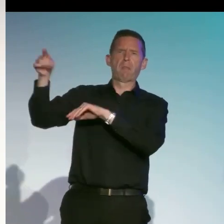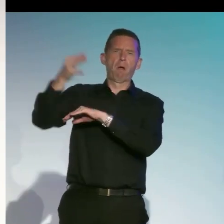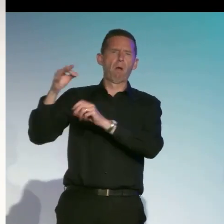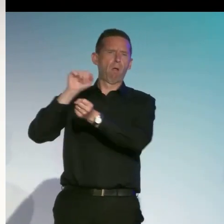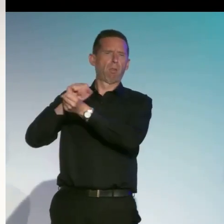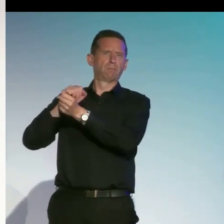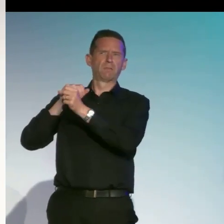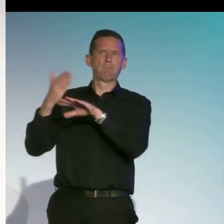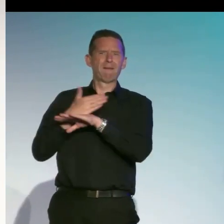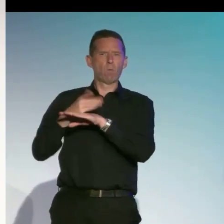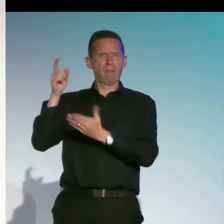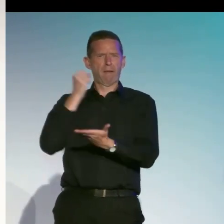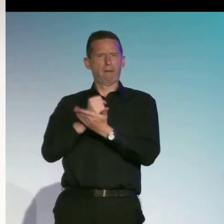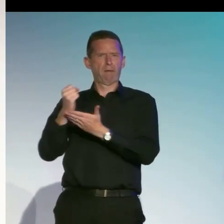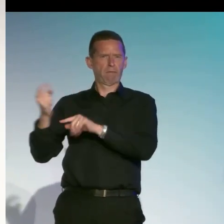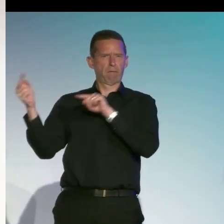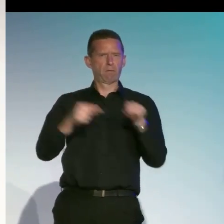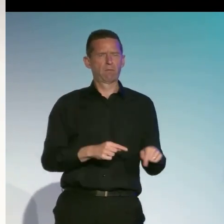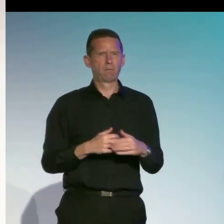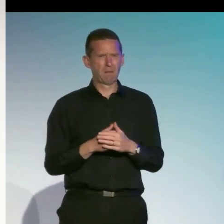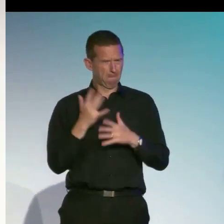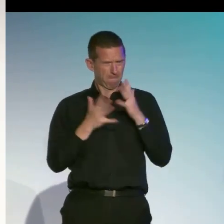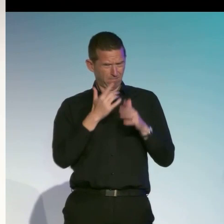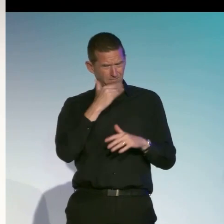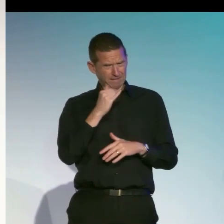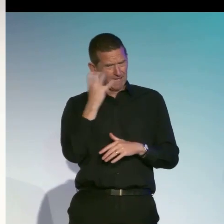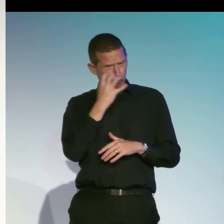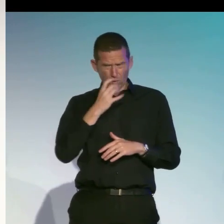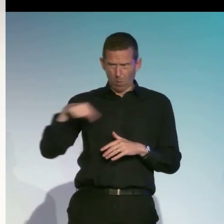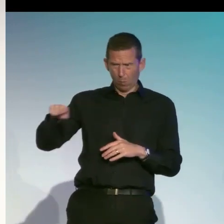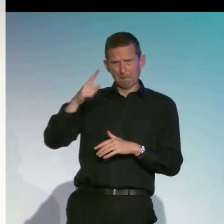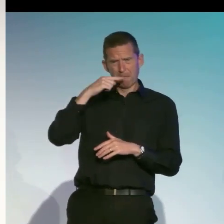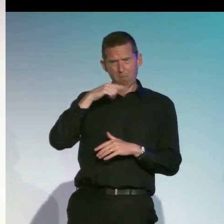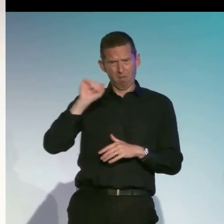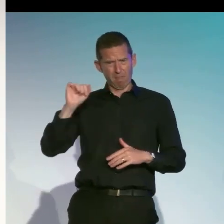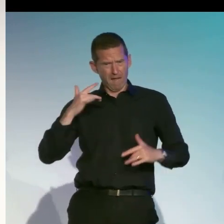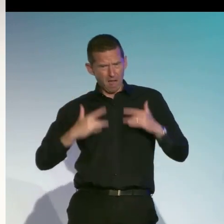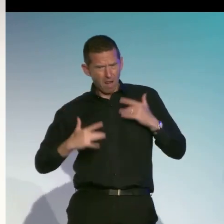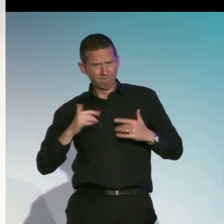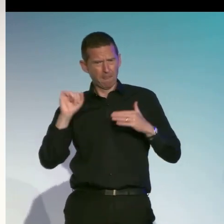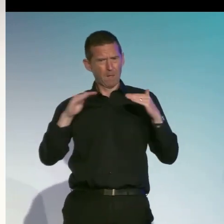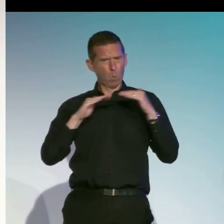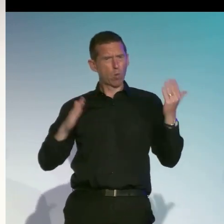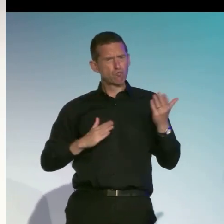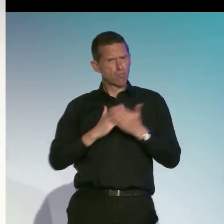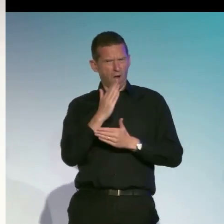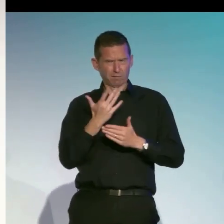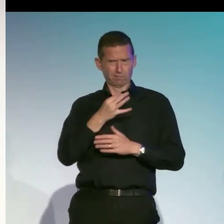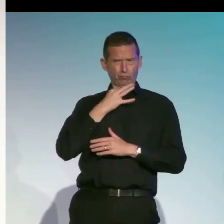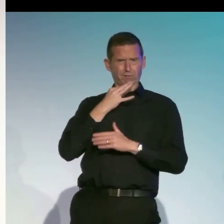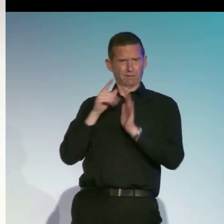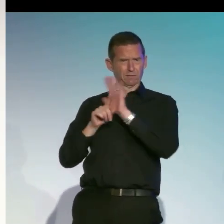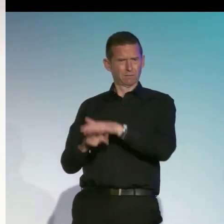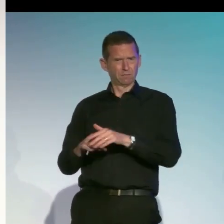and dangerously have meant that they've been sent to places where their own lives and liberties have been at risk, where, for example, they've been sent